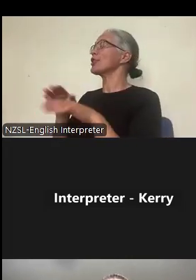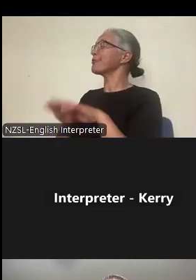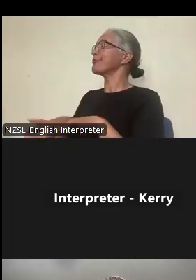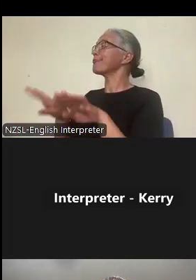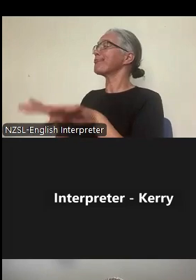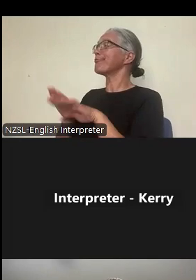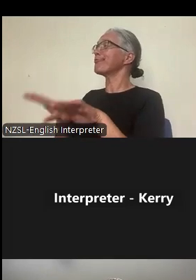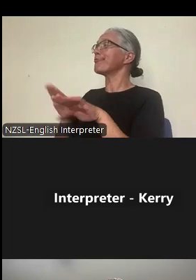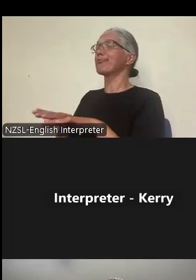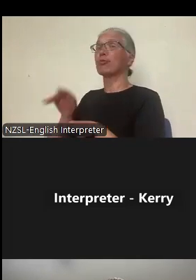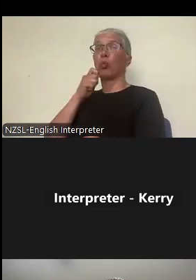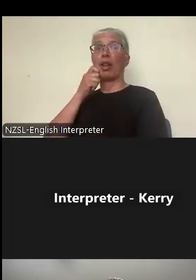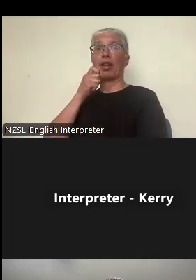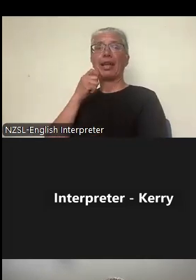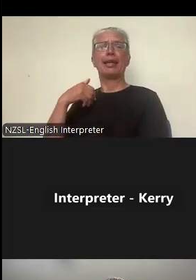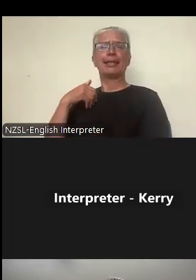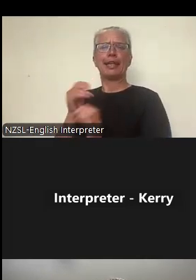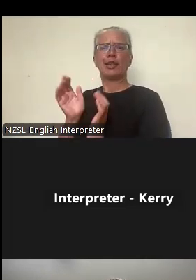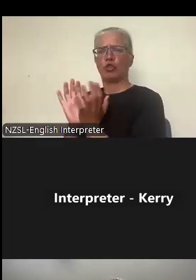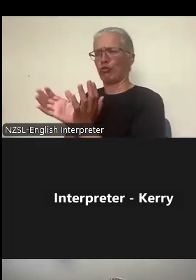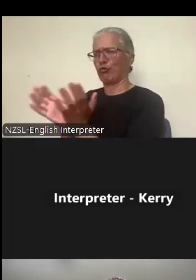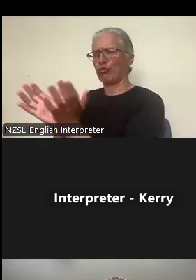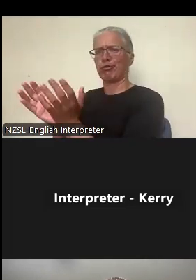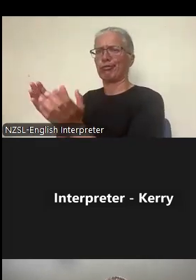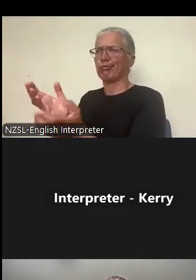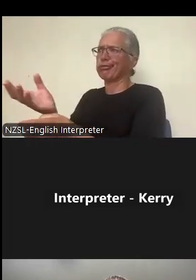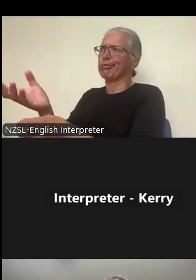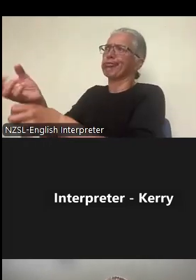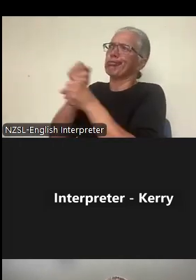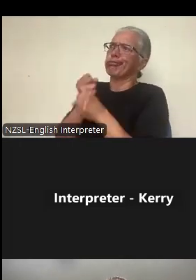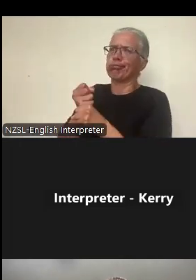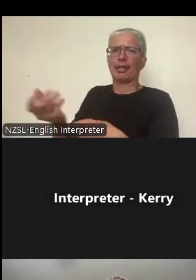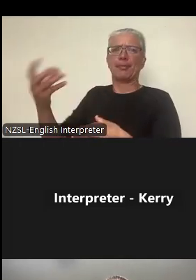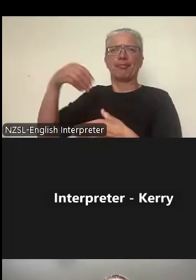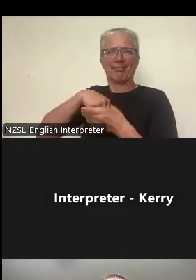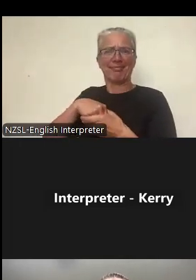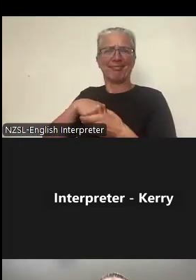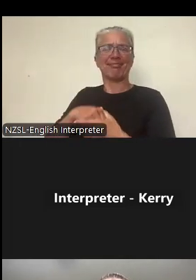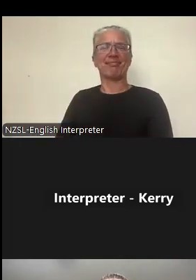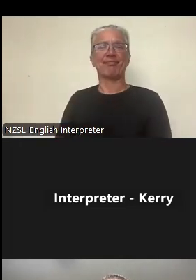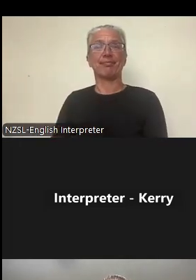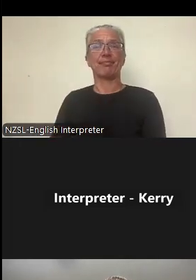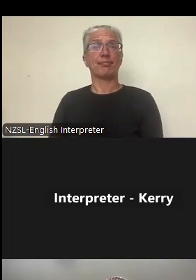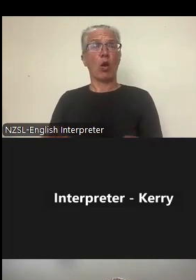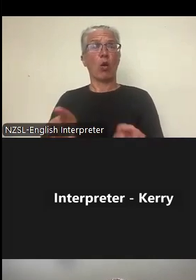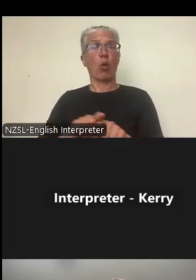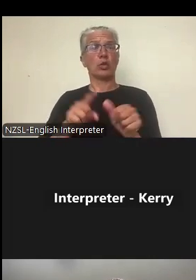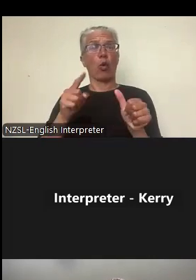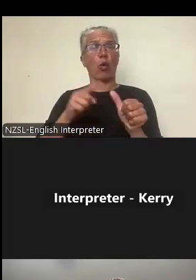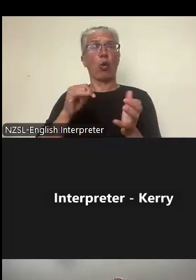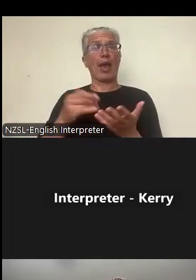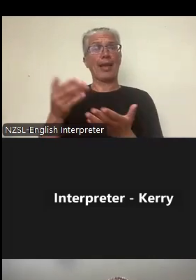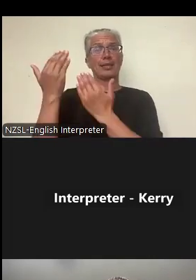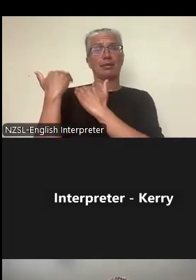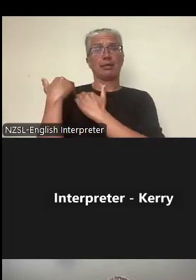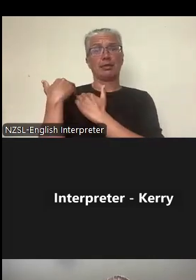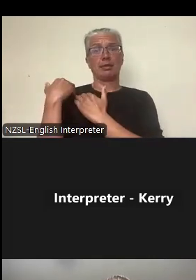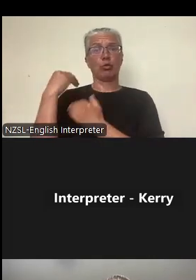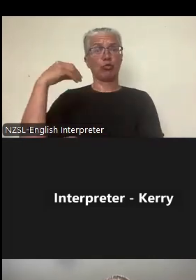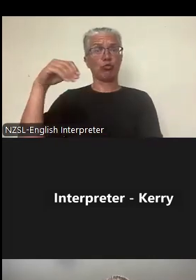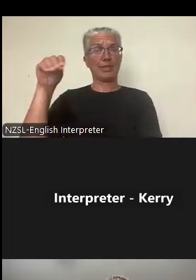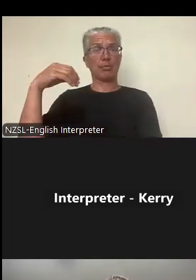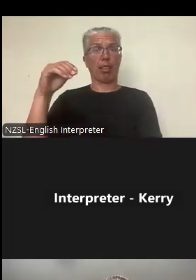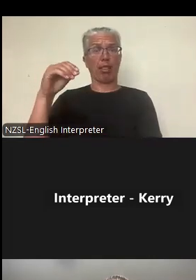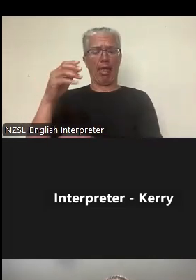things. They need convincing. As a principal, you also need to know how you as a leader respond to